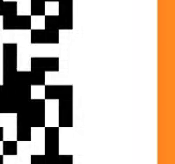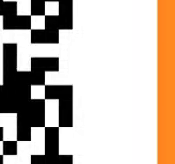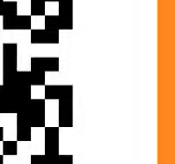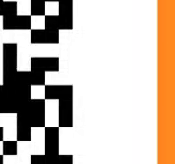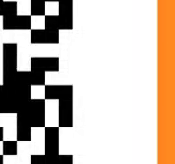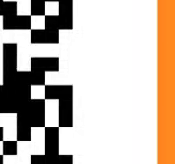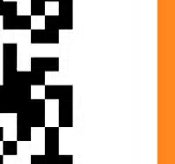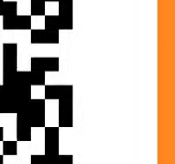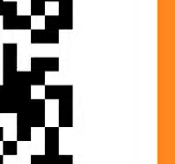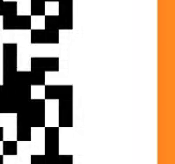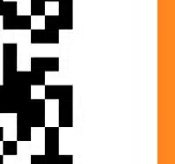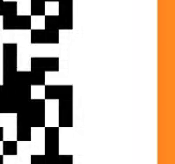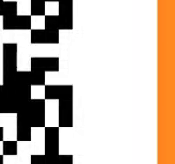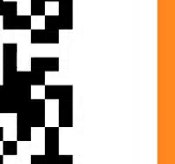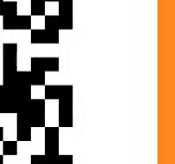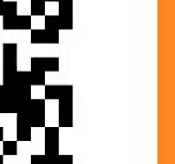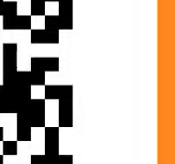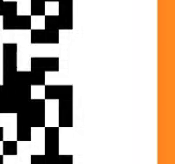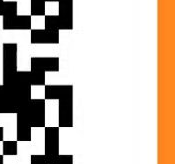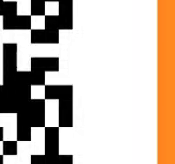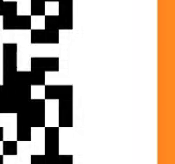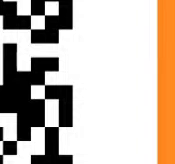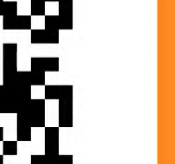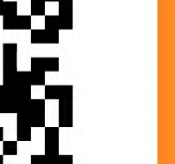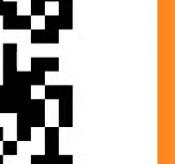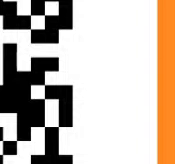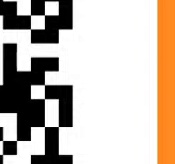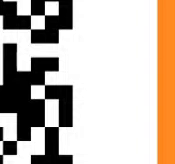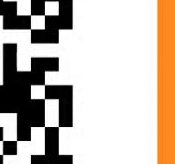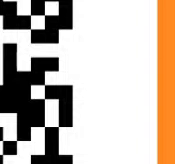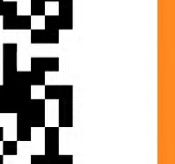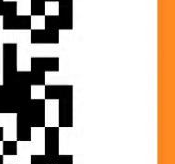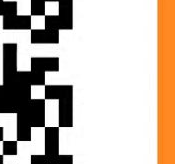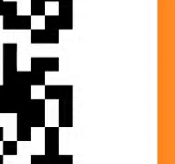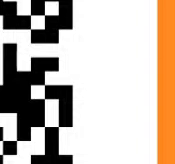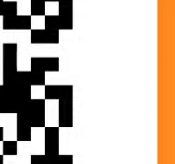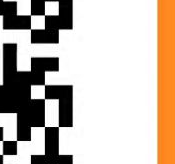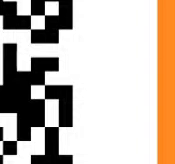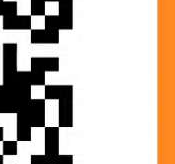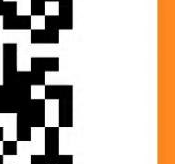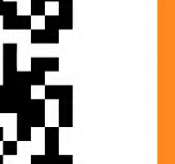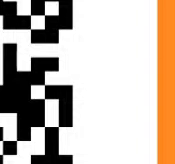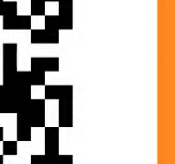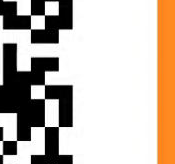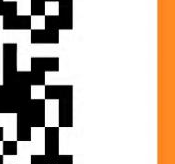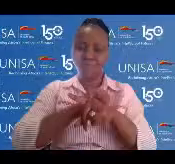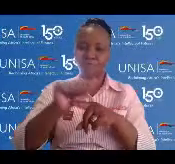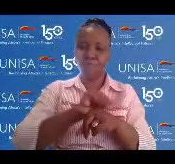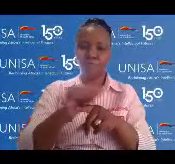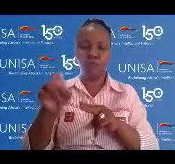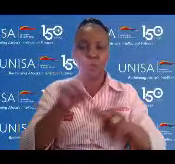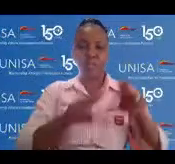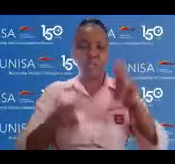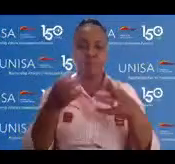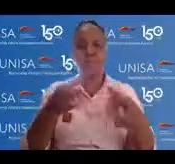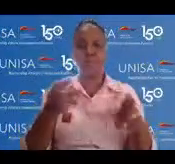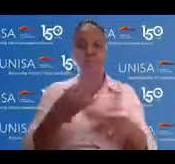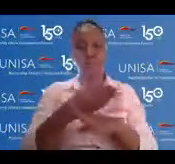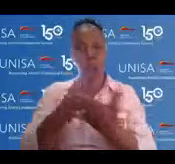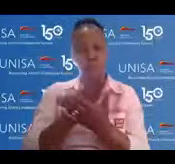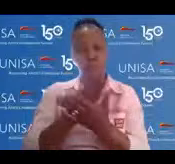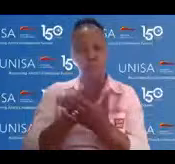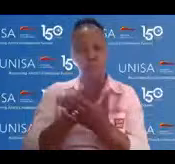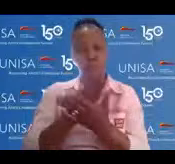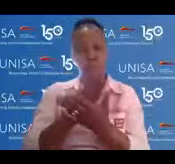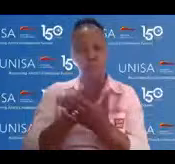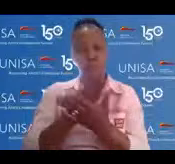it's very, very critical information, because before you go and practice the proctoring tools, make sure you know which ones you need to use. So please